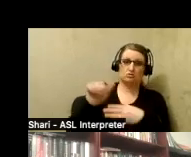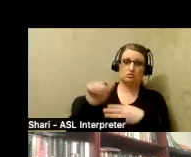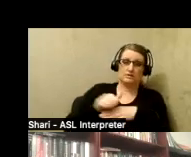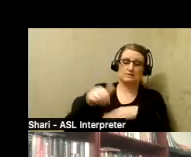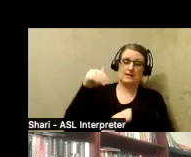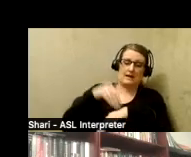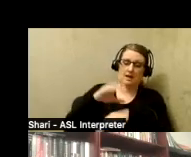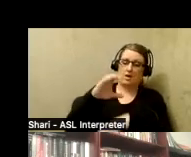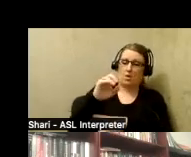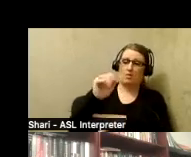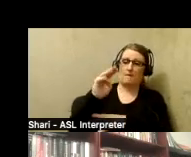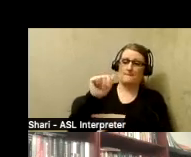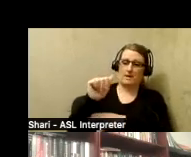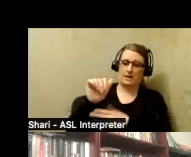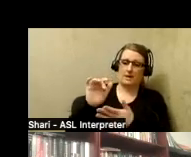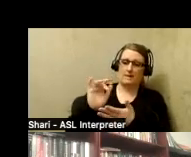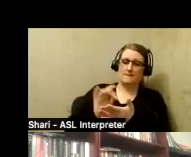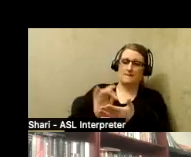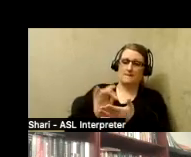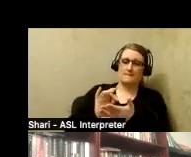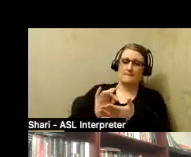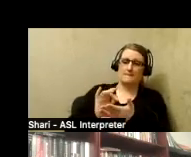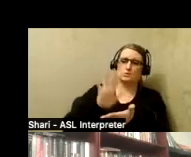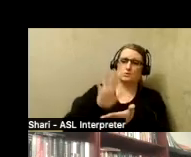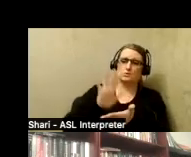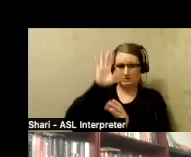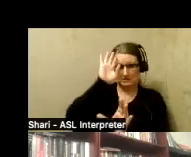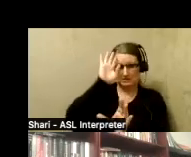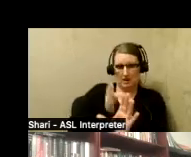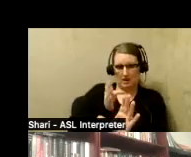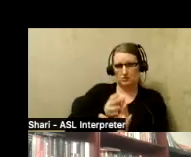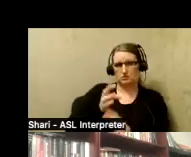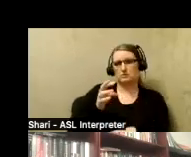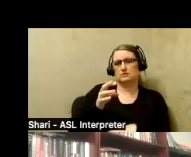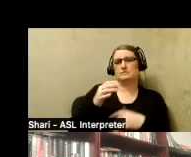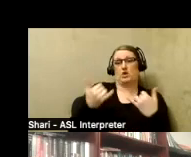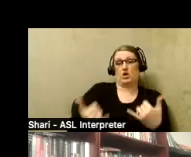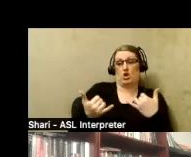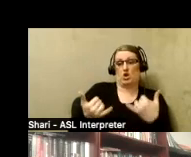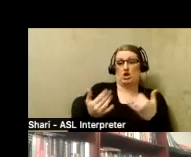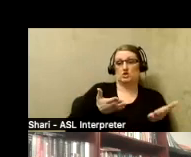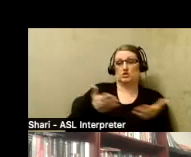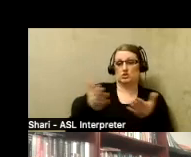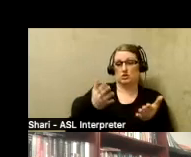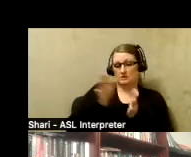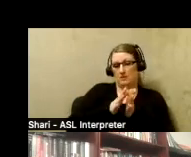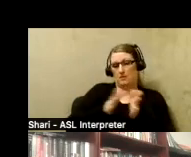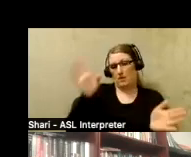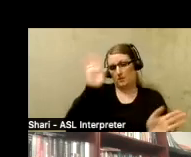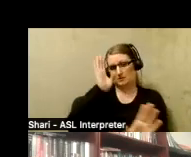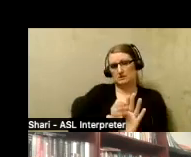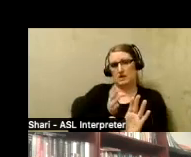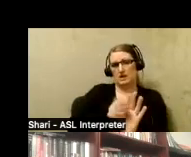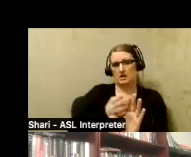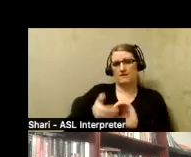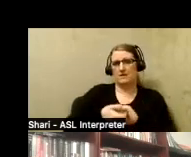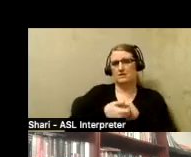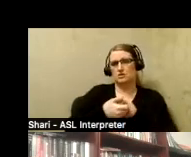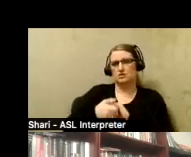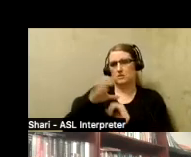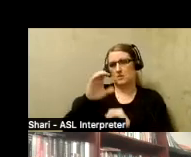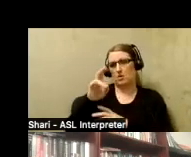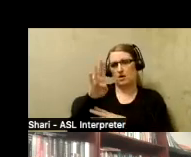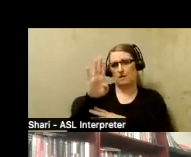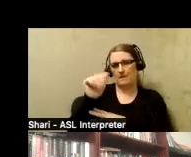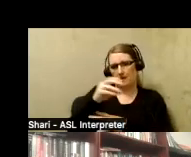Columbia University for medical school and psychiatry residency, and he currently serves as public psychiatry fellow at Columbia University and the